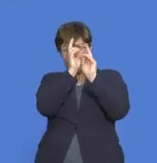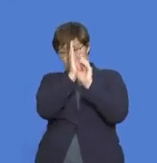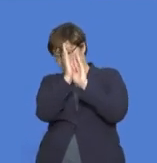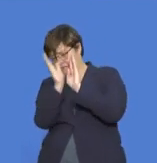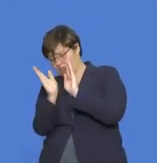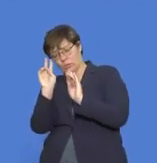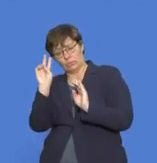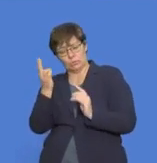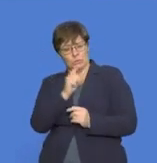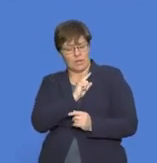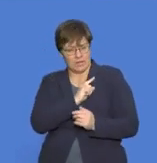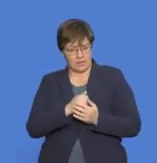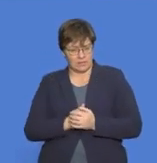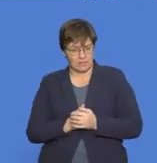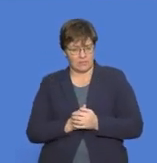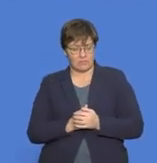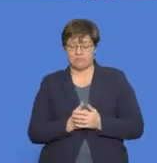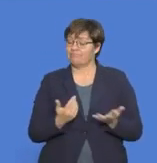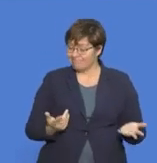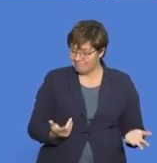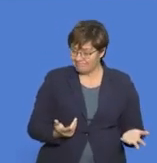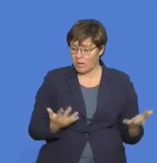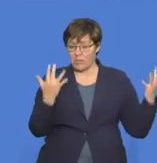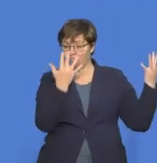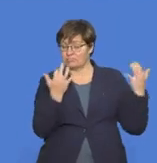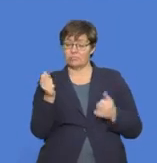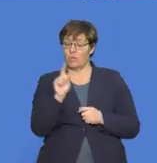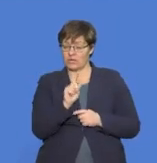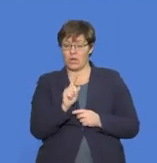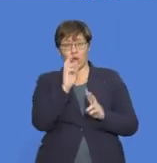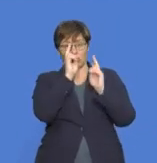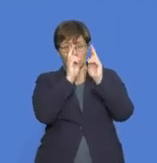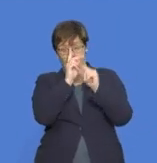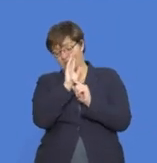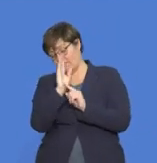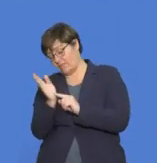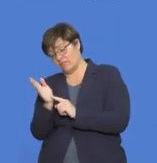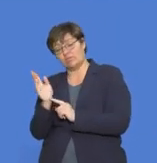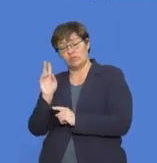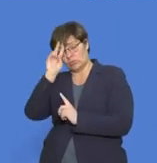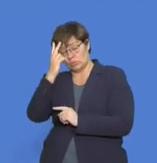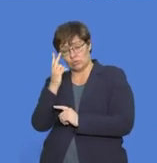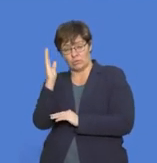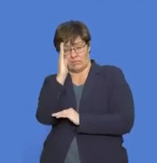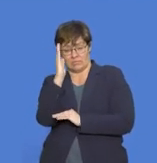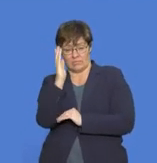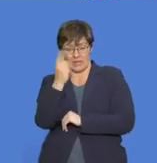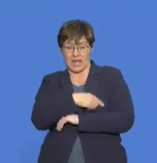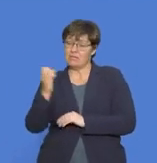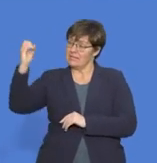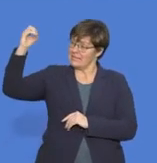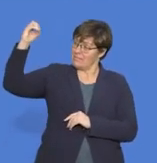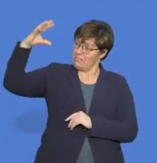2? And you should be able to work out 12 and 2, midday, sun is